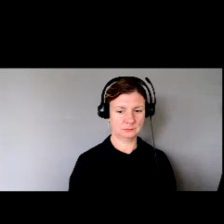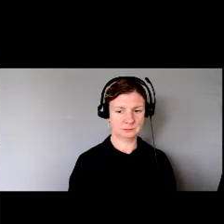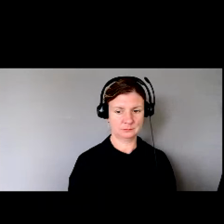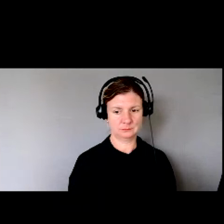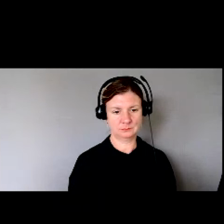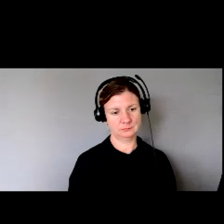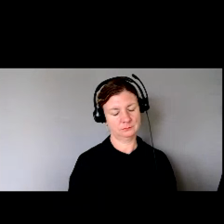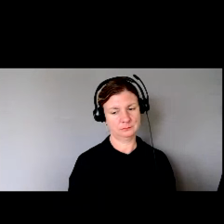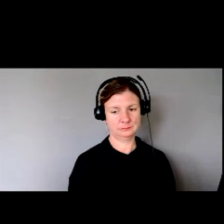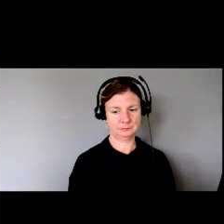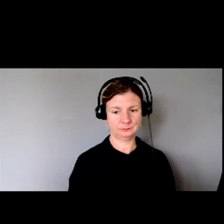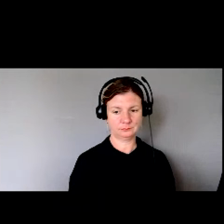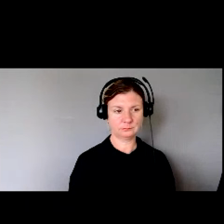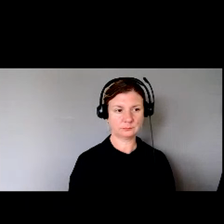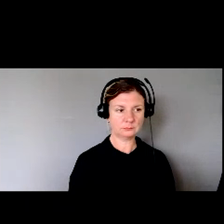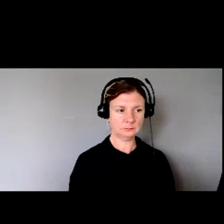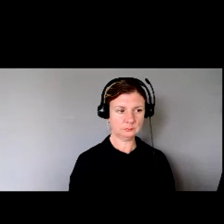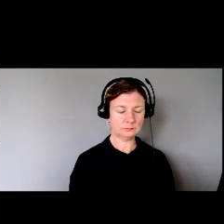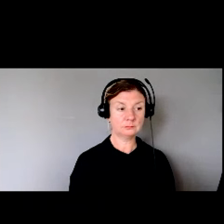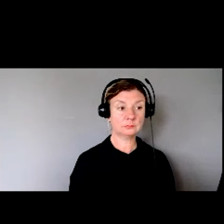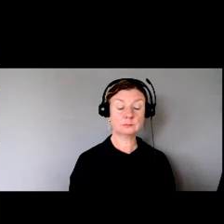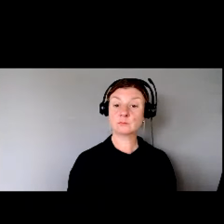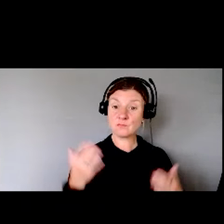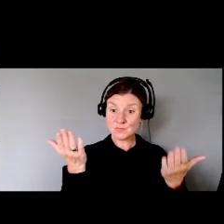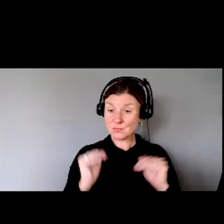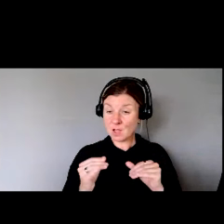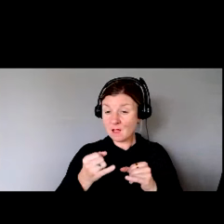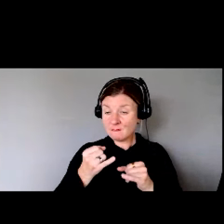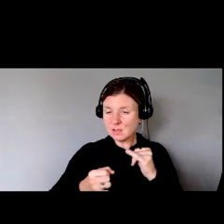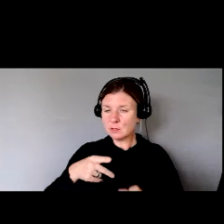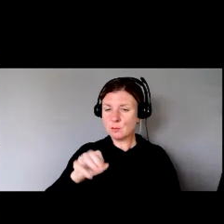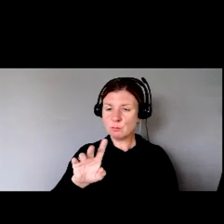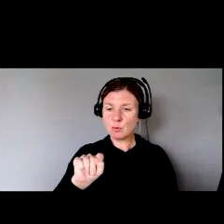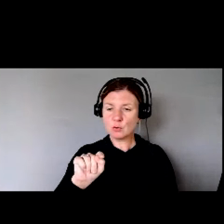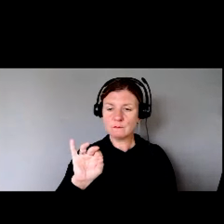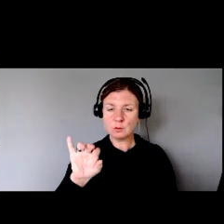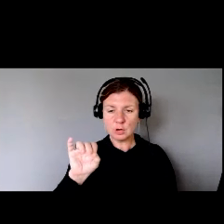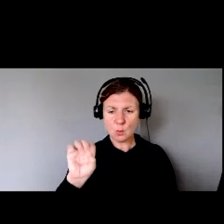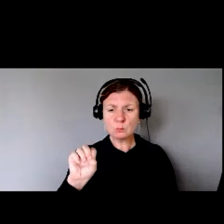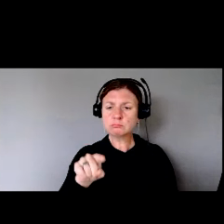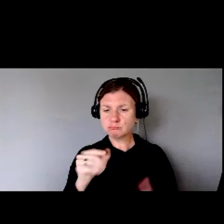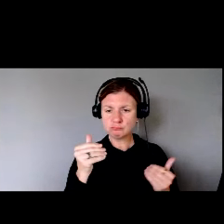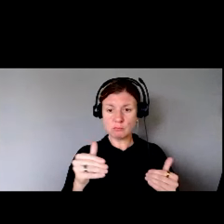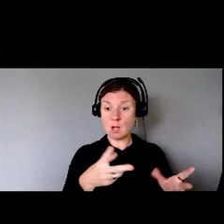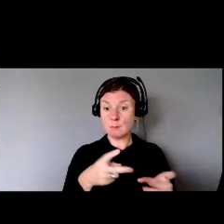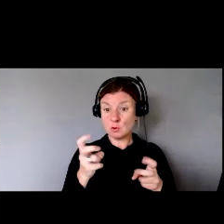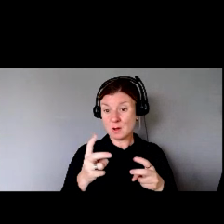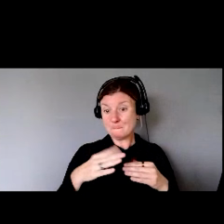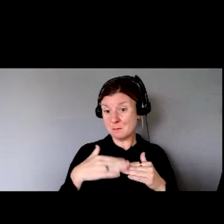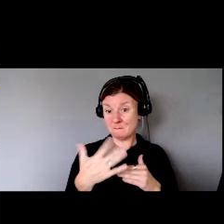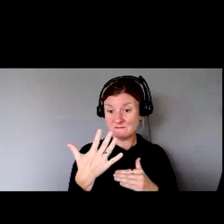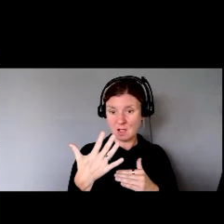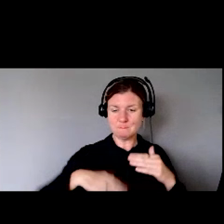For your portfolio, we are asking applicants to upload a minimum of 5 and a maximum of 10